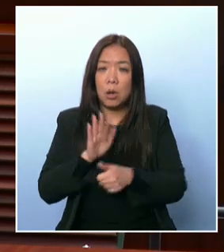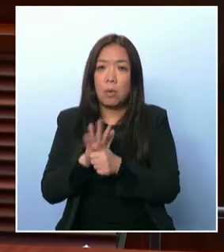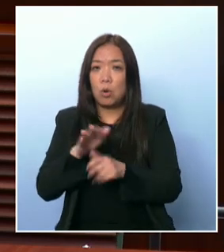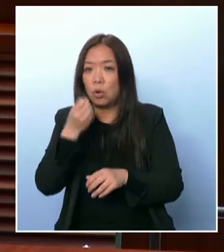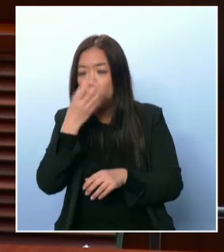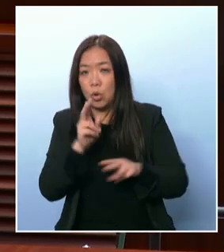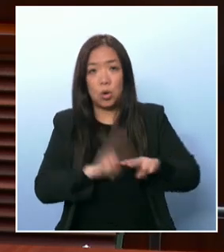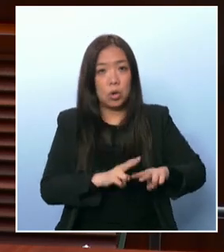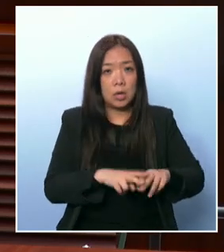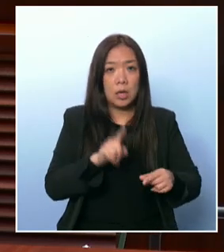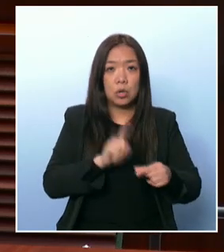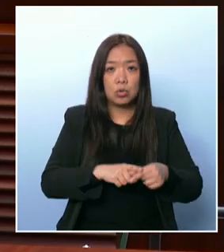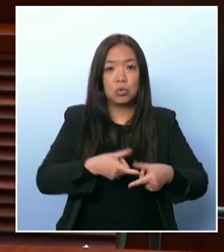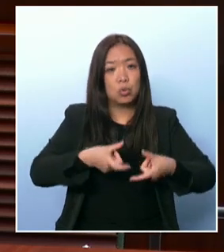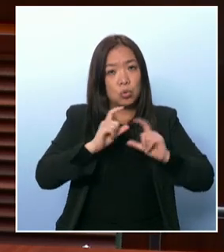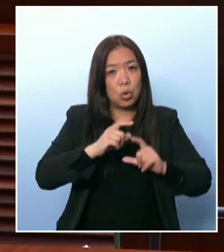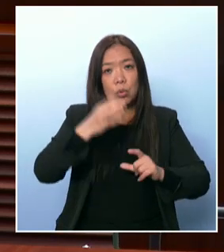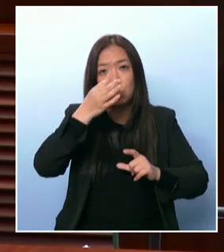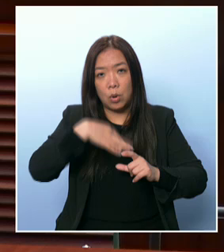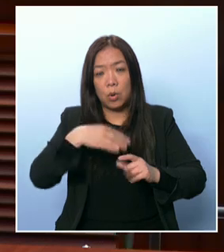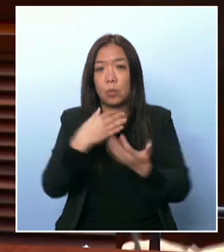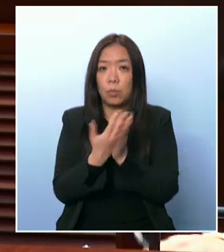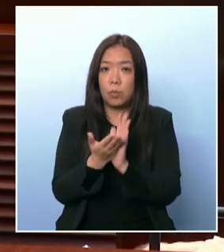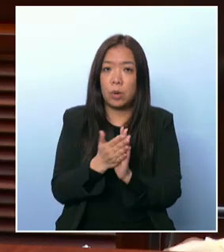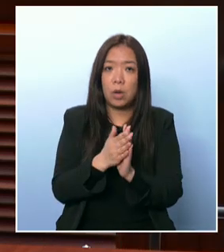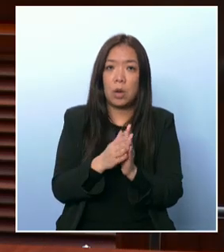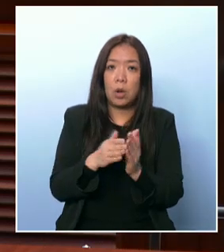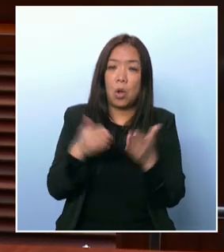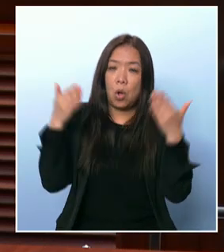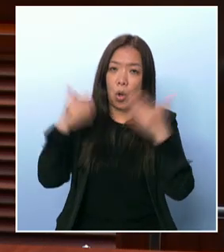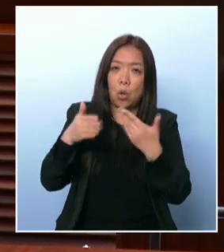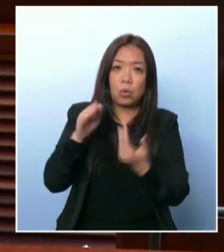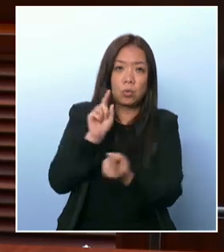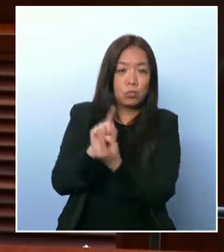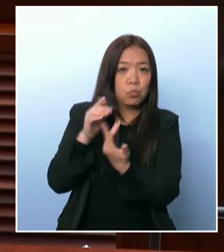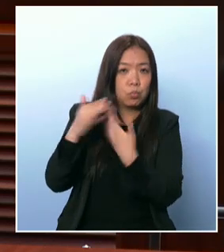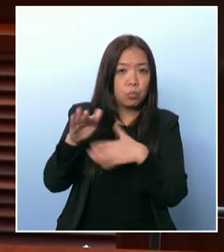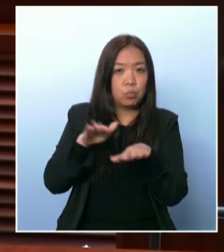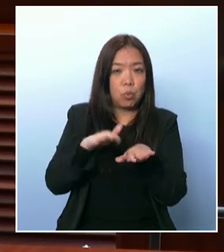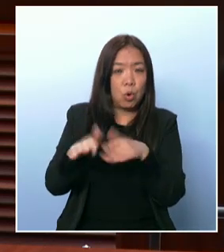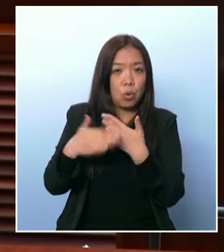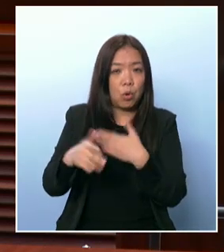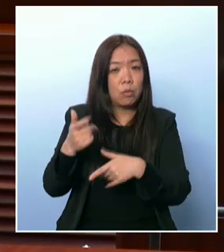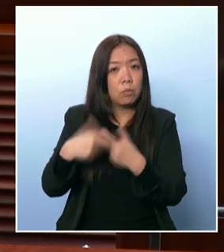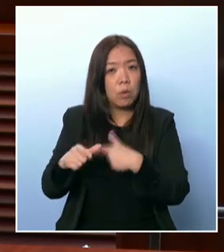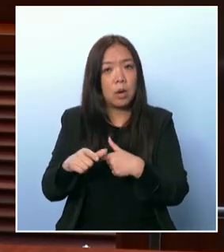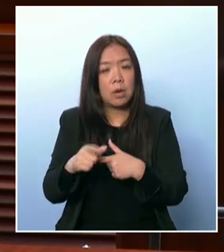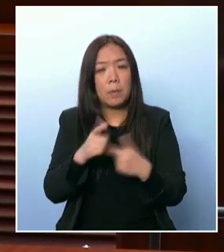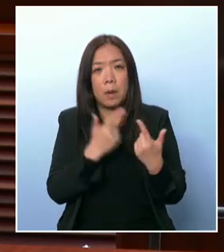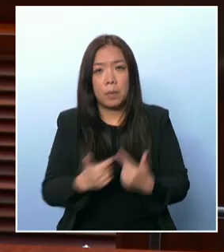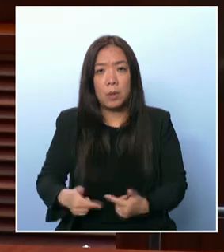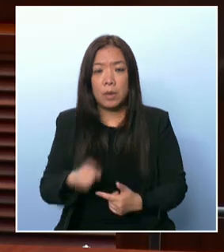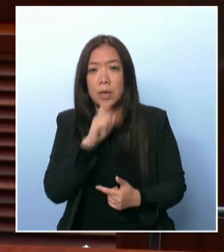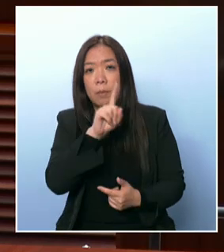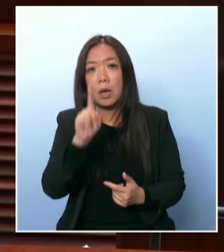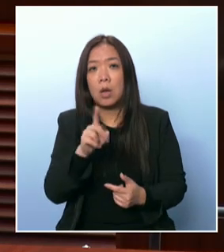question, I thank the government for accepting the DAB's suggestion, including paragraph 30, where you will make use of